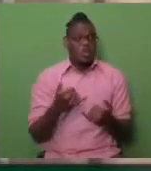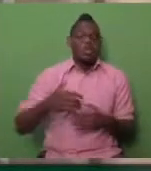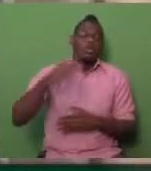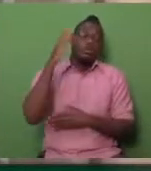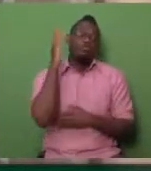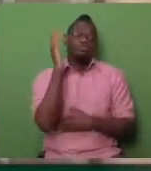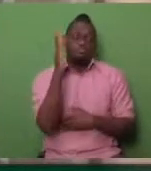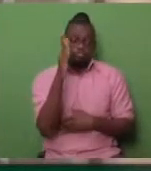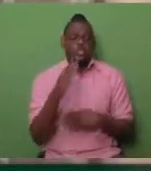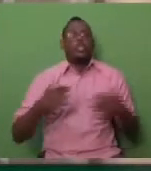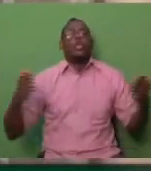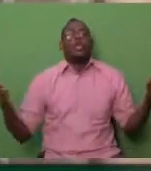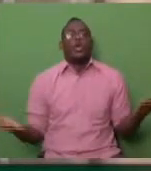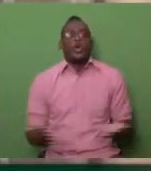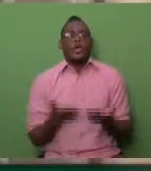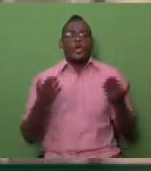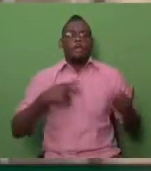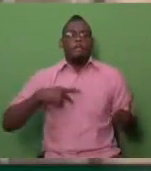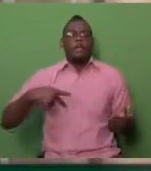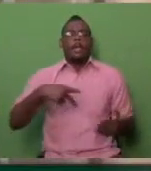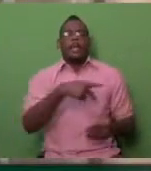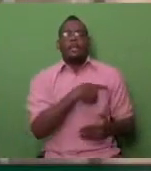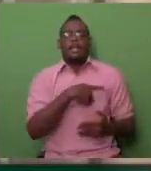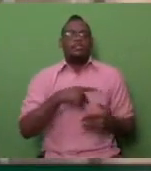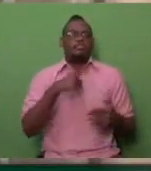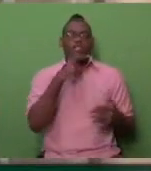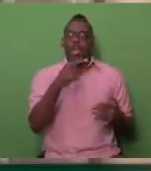house. I will meet with anyone on the pavement,